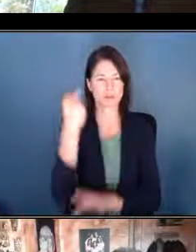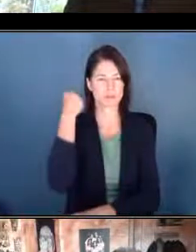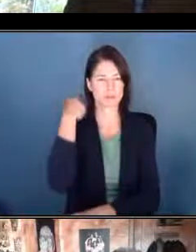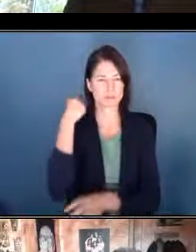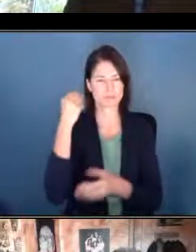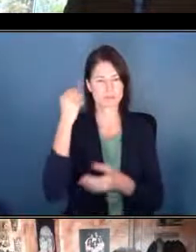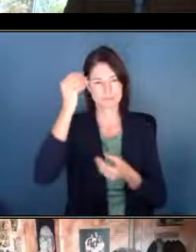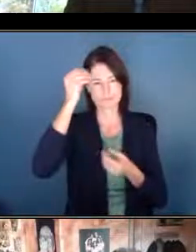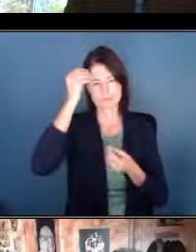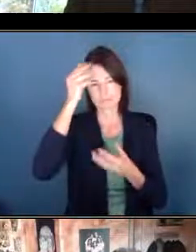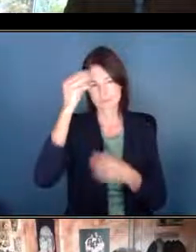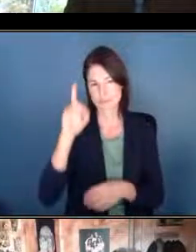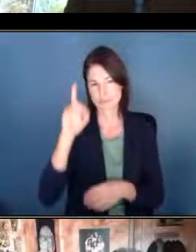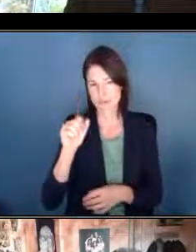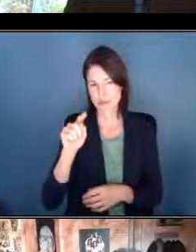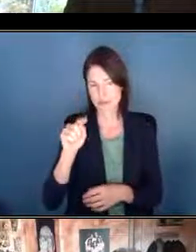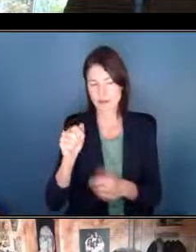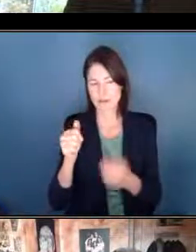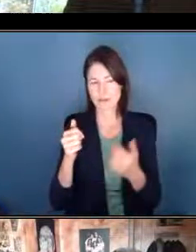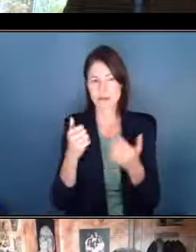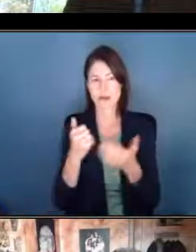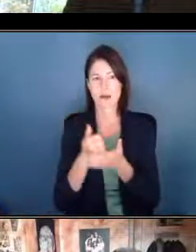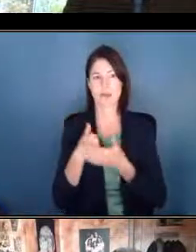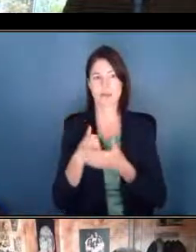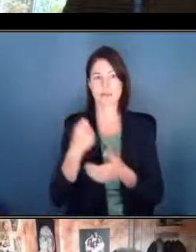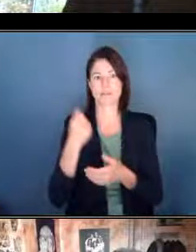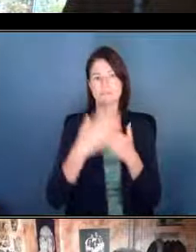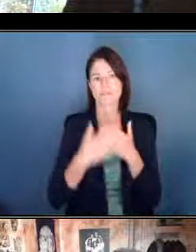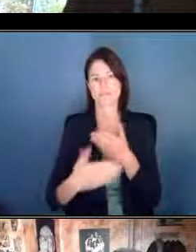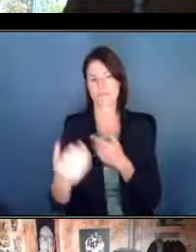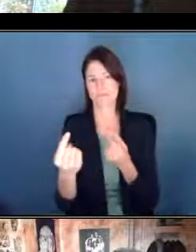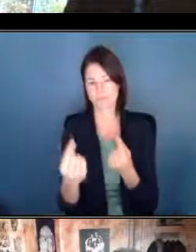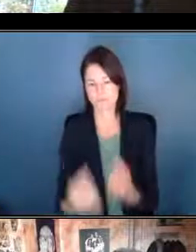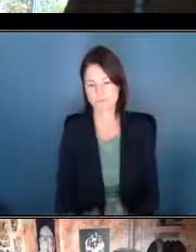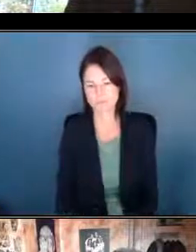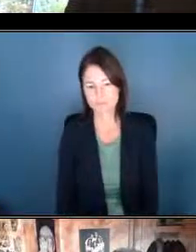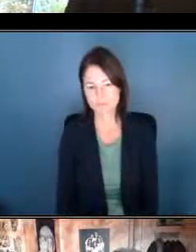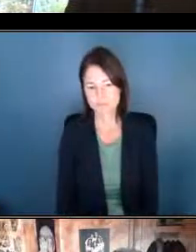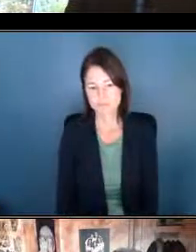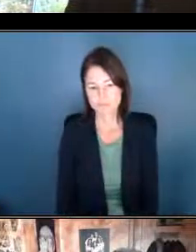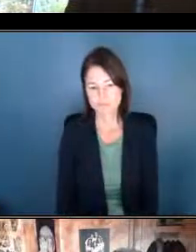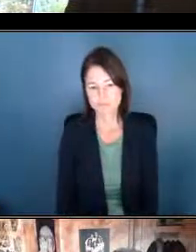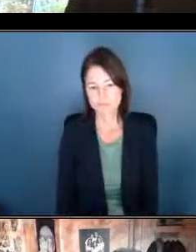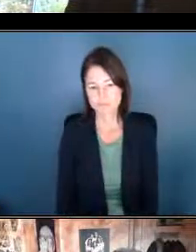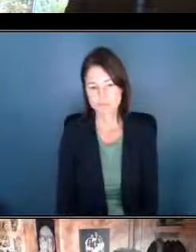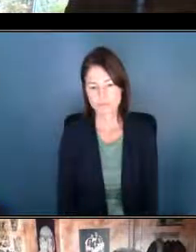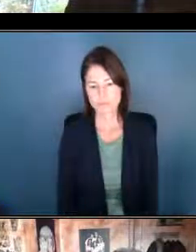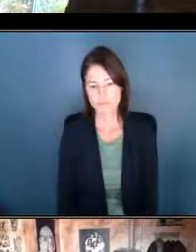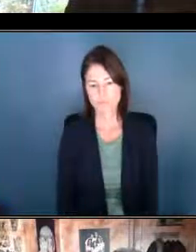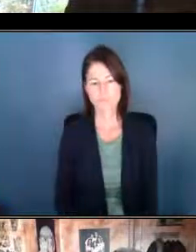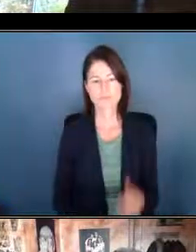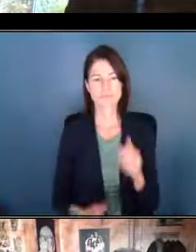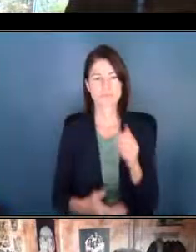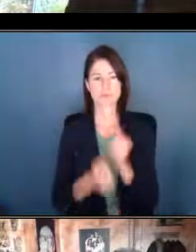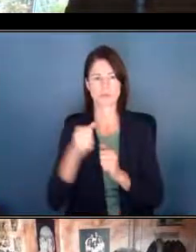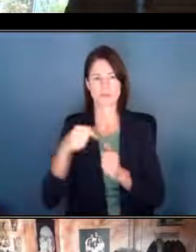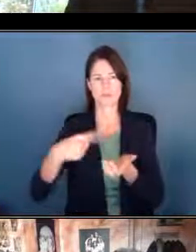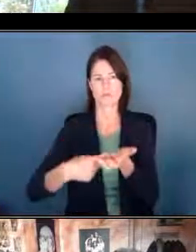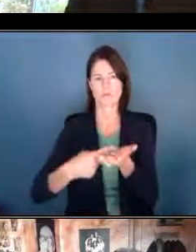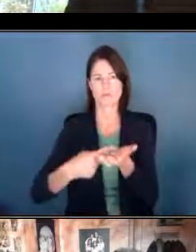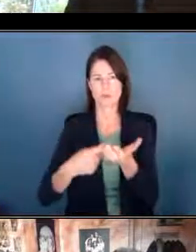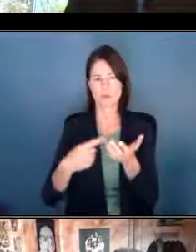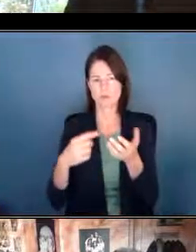us. Afterwards, I would like to focus most of my presentation and my time on looking forward. I'm going to want to